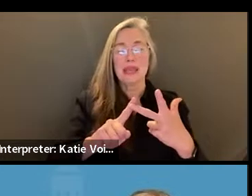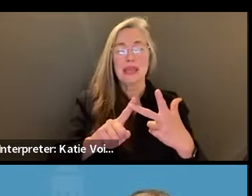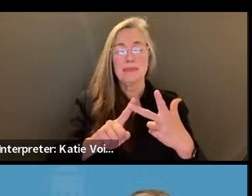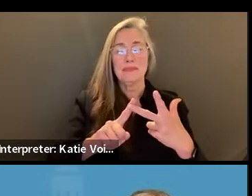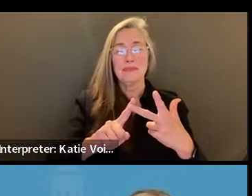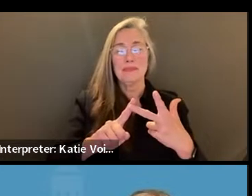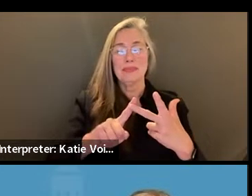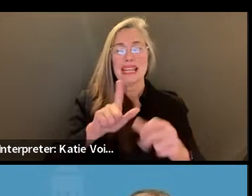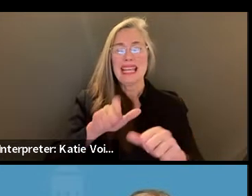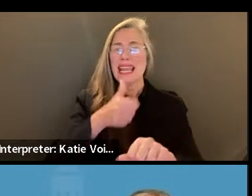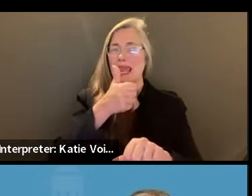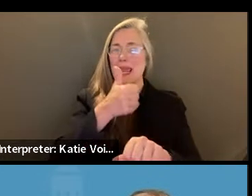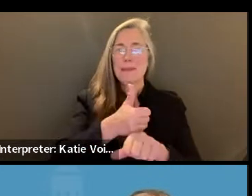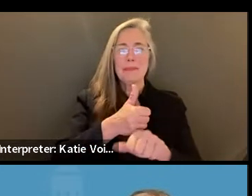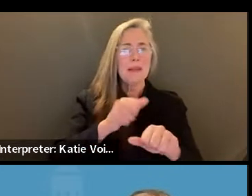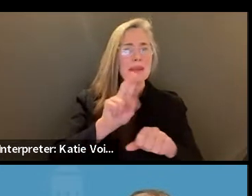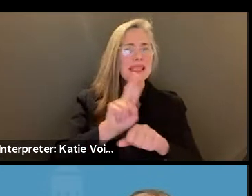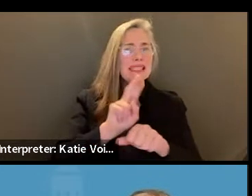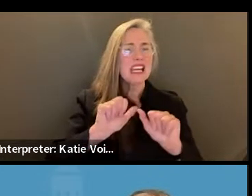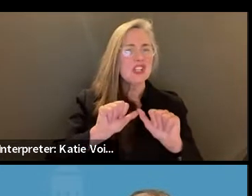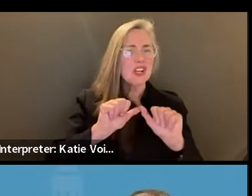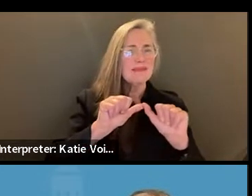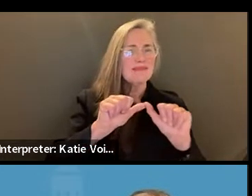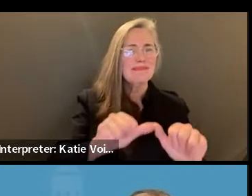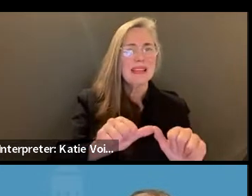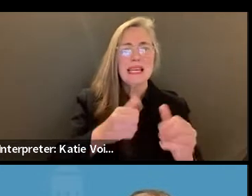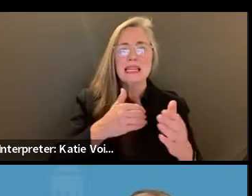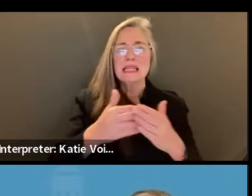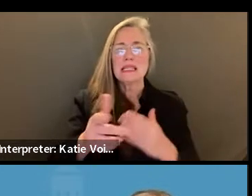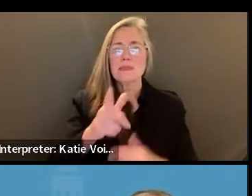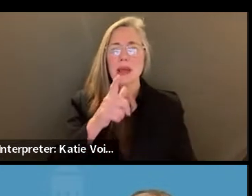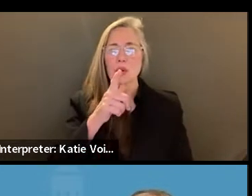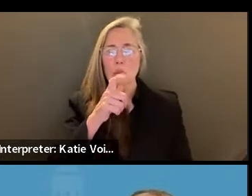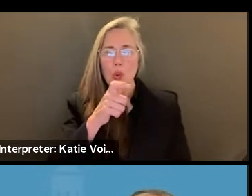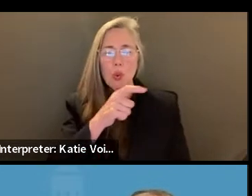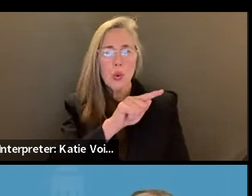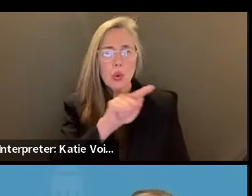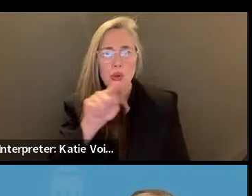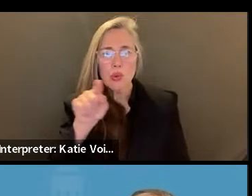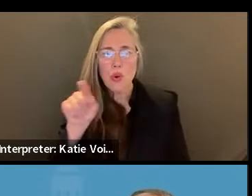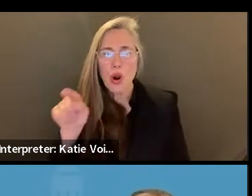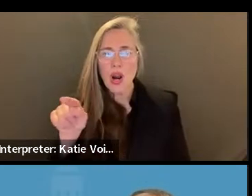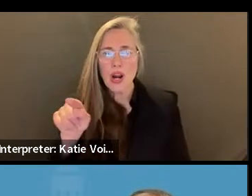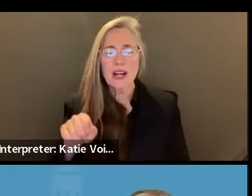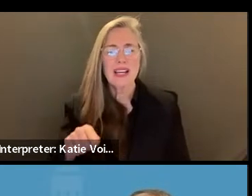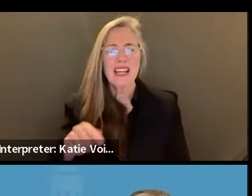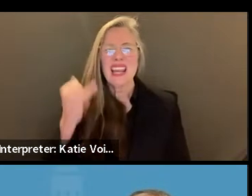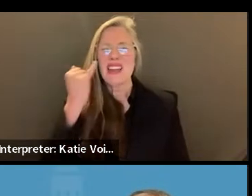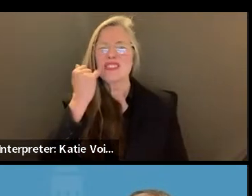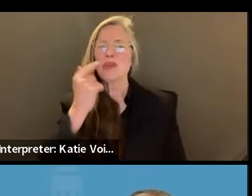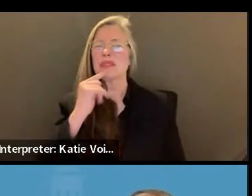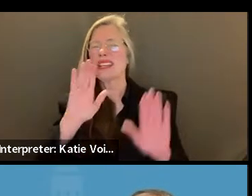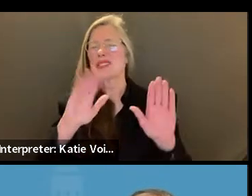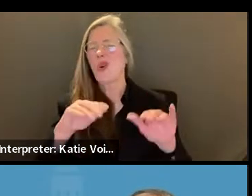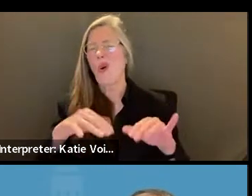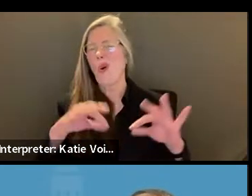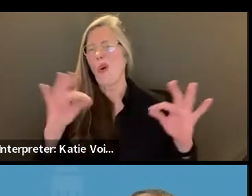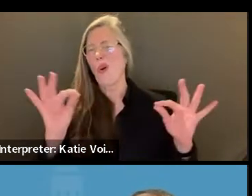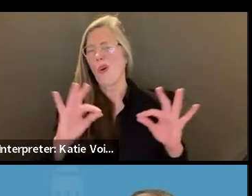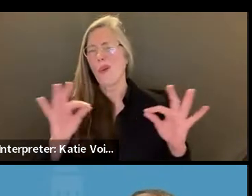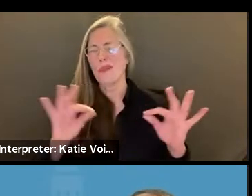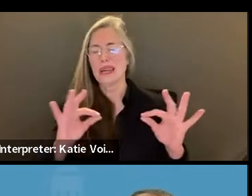are. It doesn't matter if if someone tries to minimize it and so forth. If it's perceived